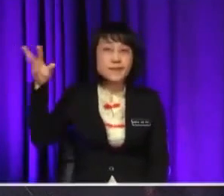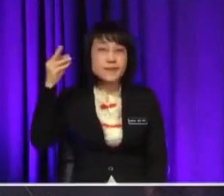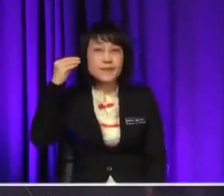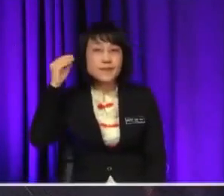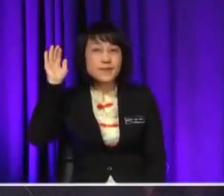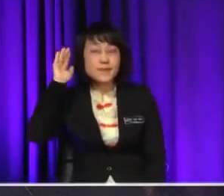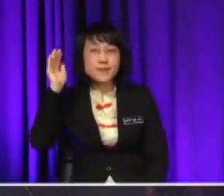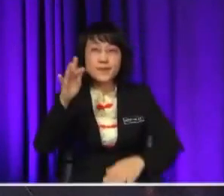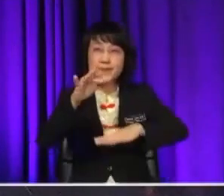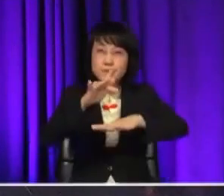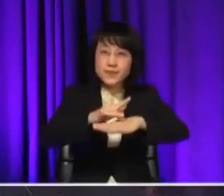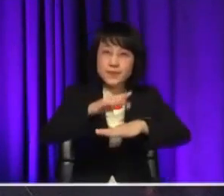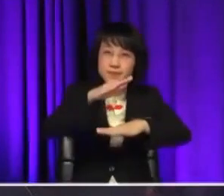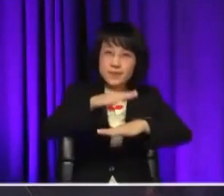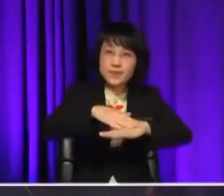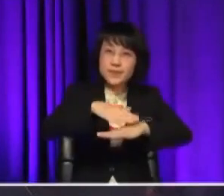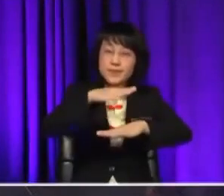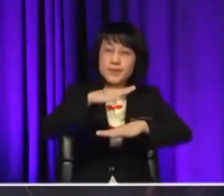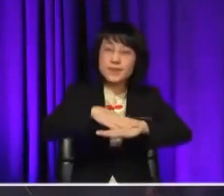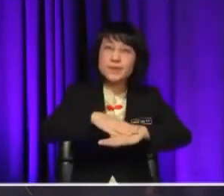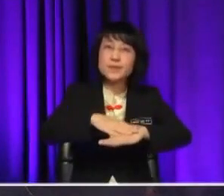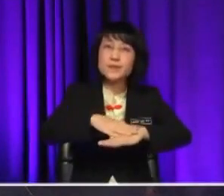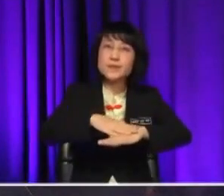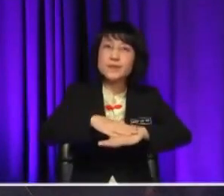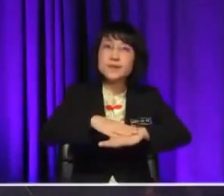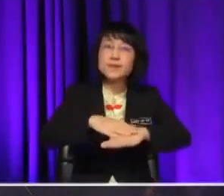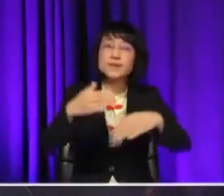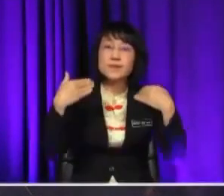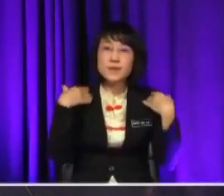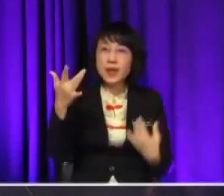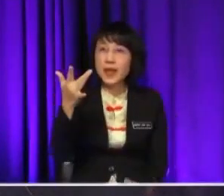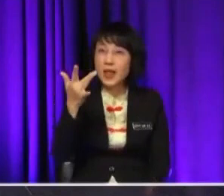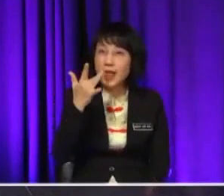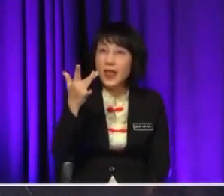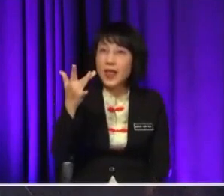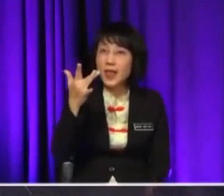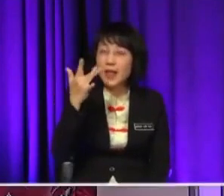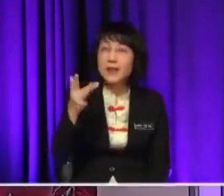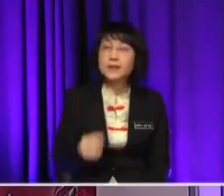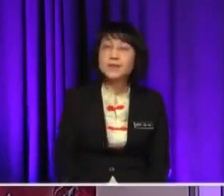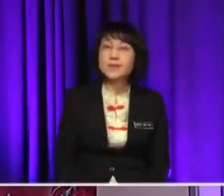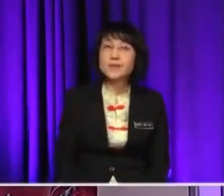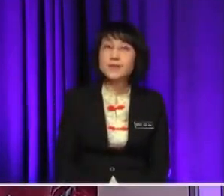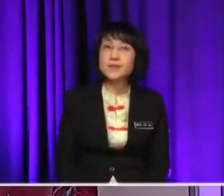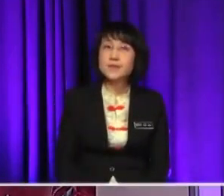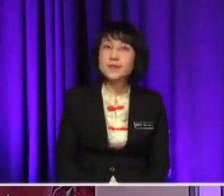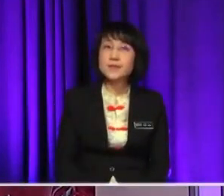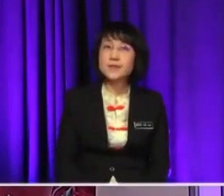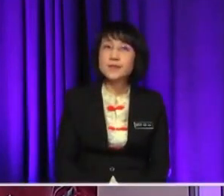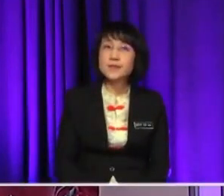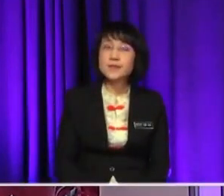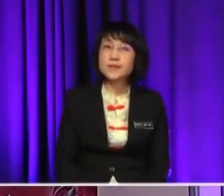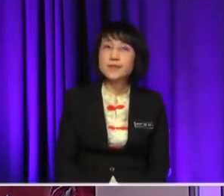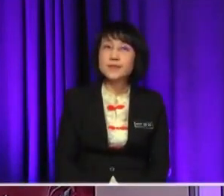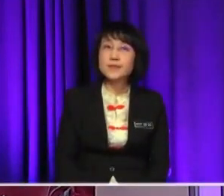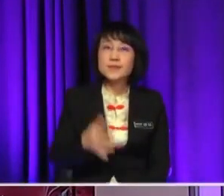we have touch. We also have taste, what you can taste, Yep. and of